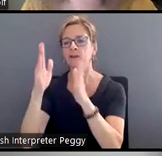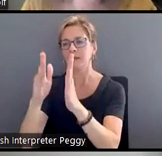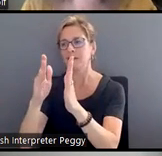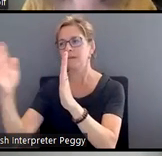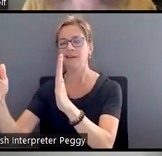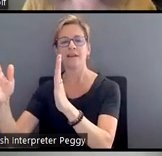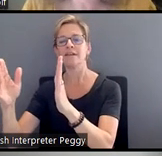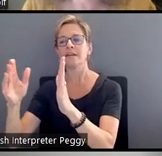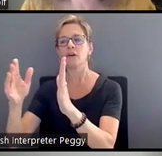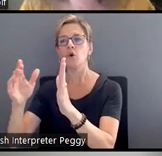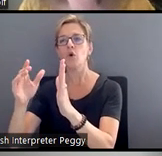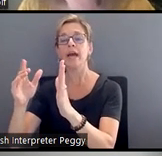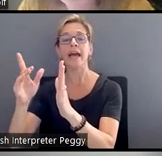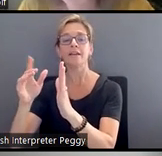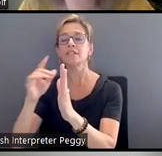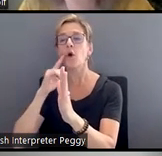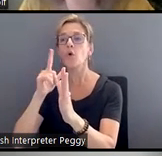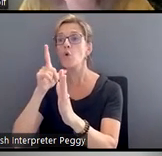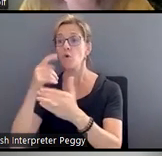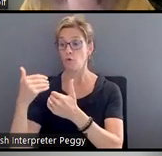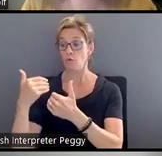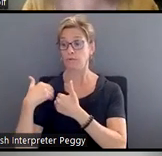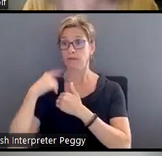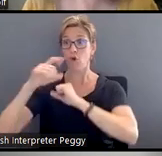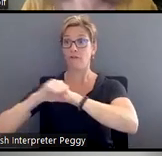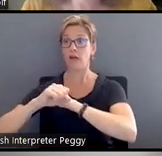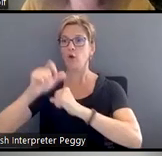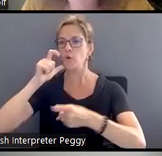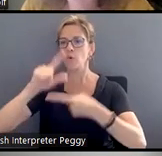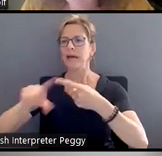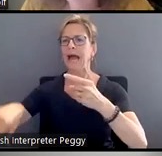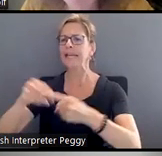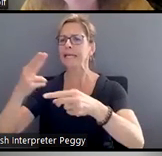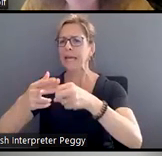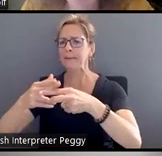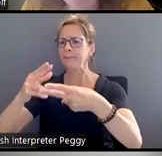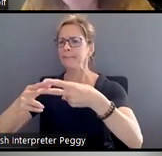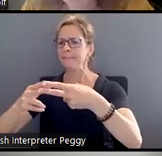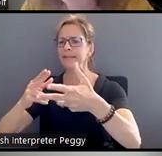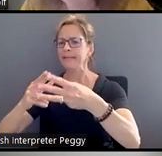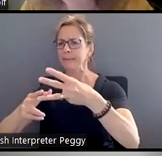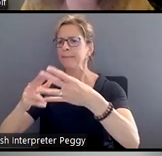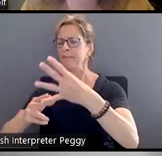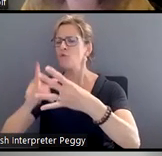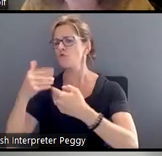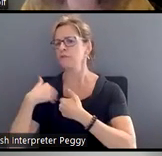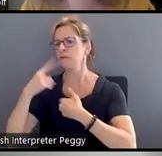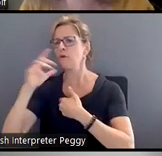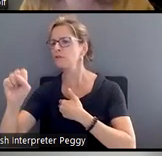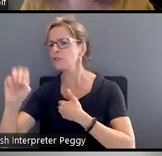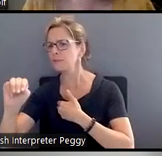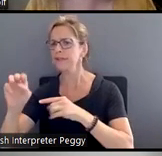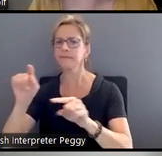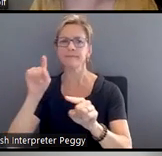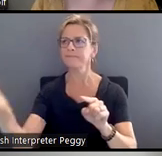person. So I might have, well, who's doing the flyer? Well, that might be Sarah. Who's going to be responsible for our media posts? Well, that might be